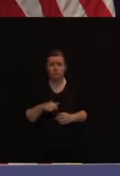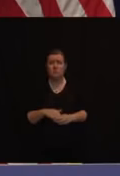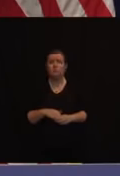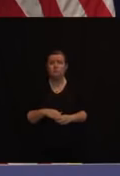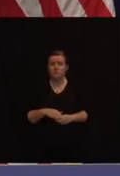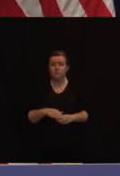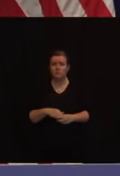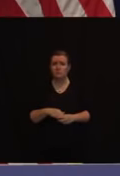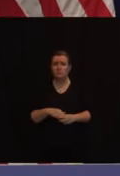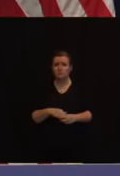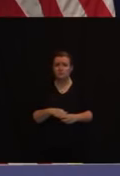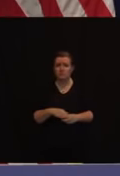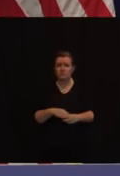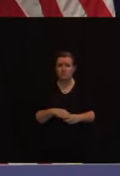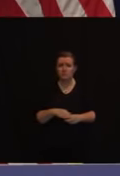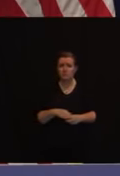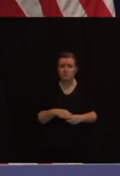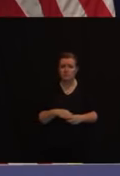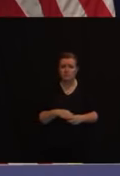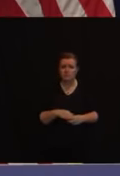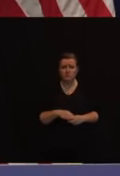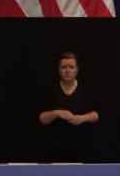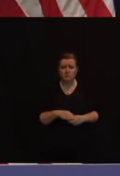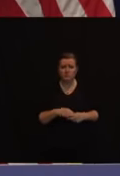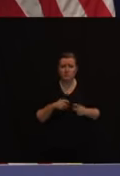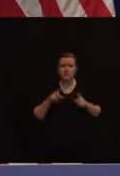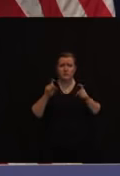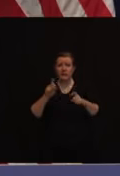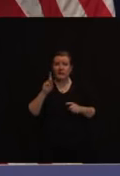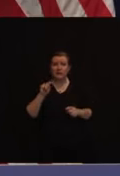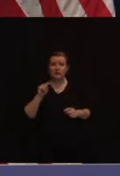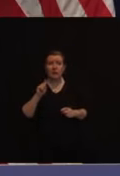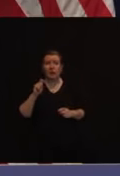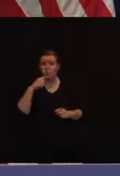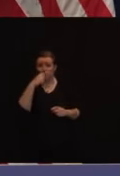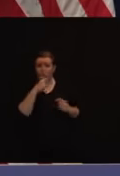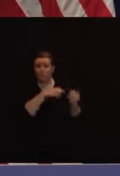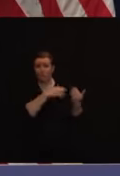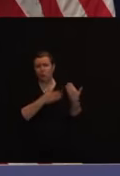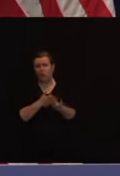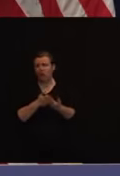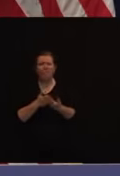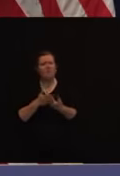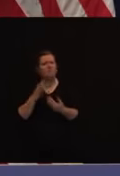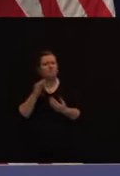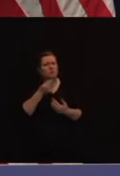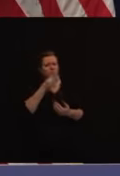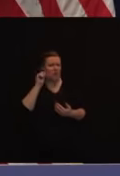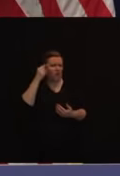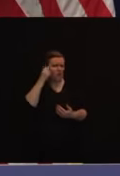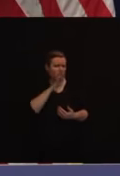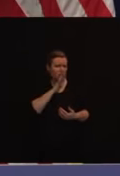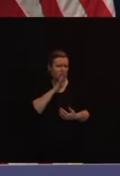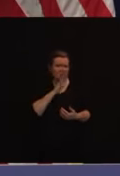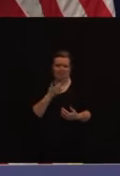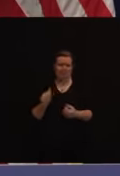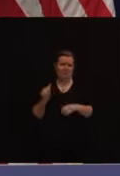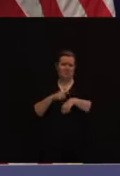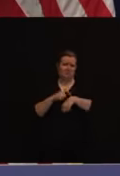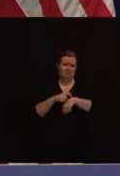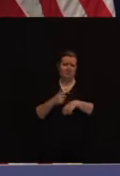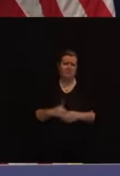The arrival of the test kits and the swabs are imminent, or is imminent. So that's